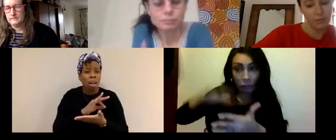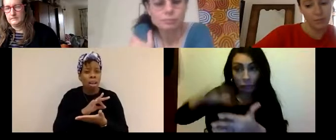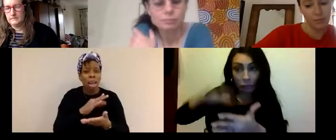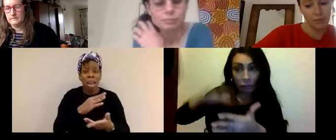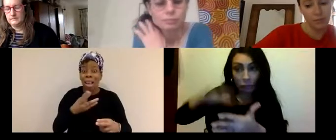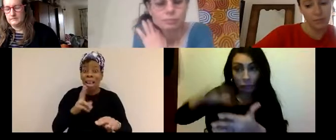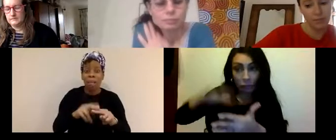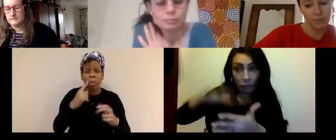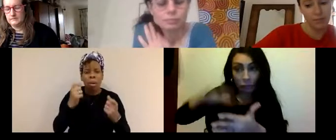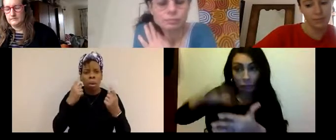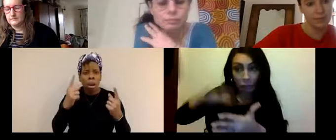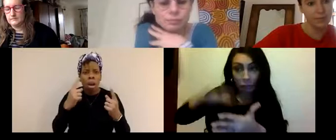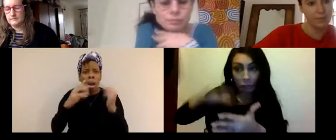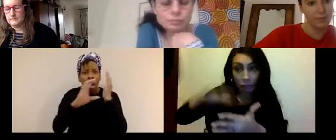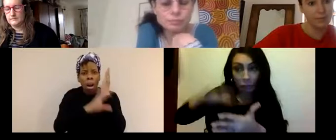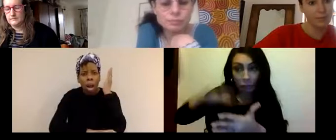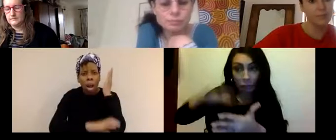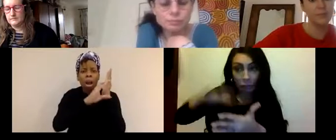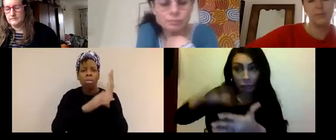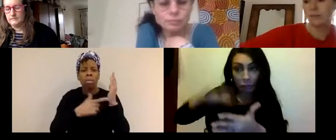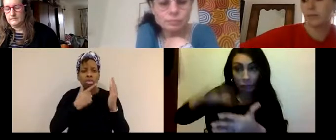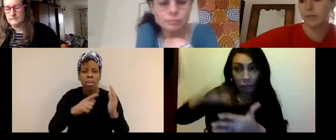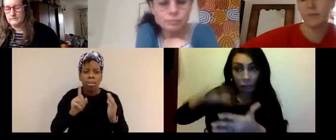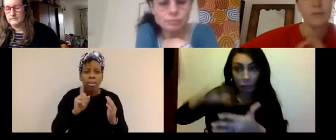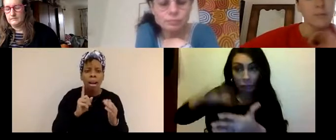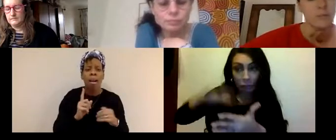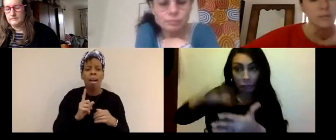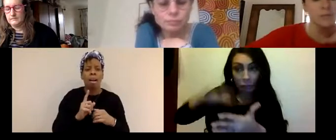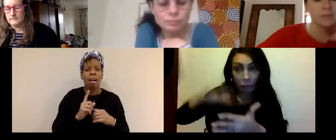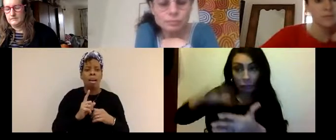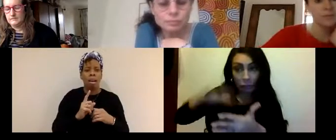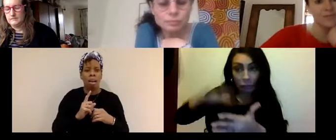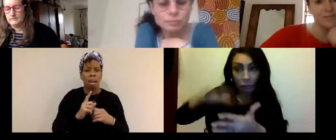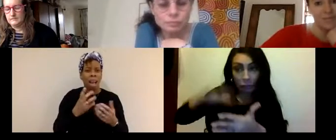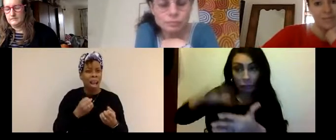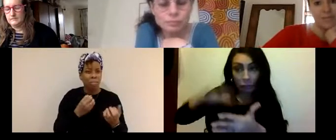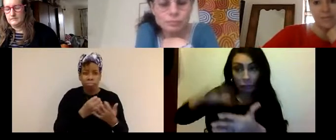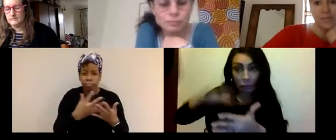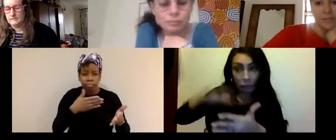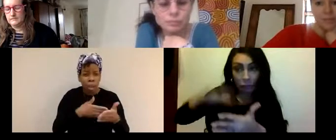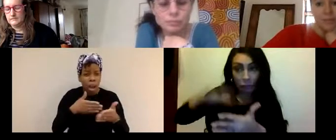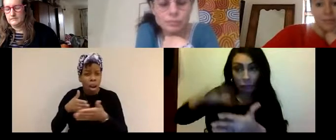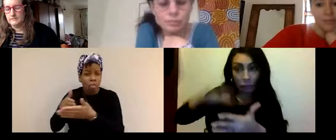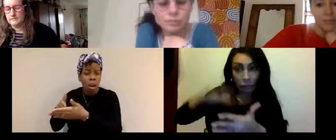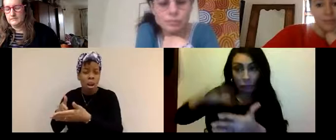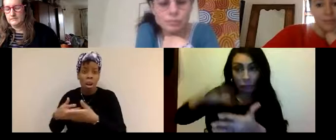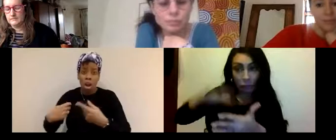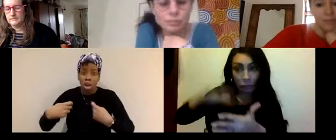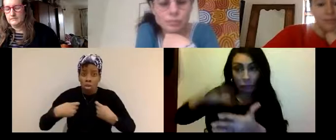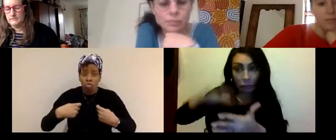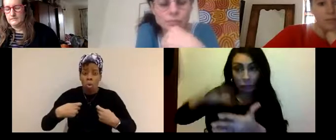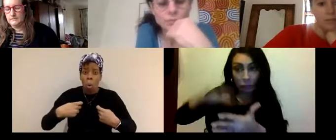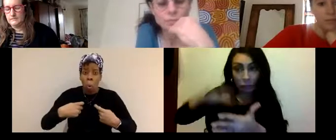issues around class and sex and kind of barriers within barriers and control within control that you've